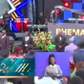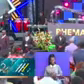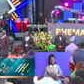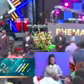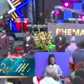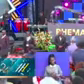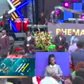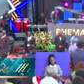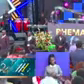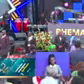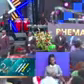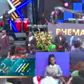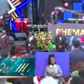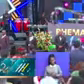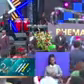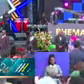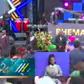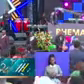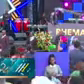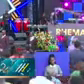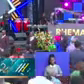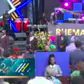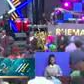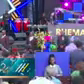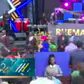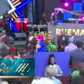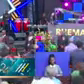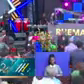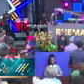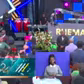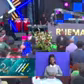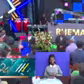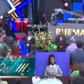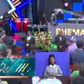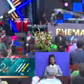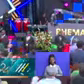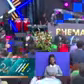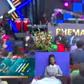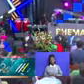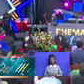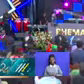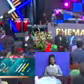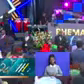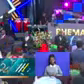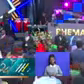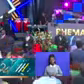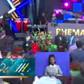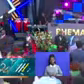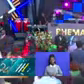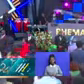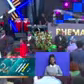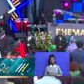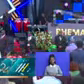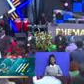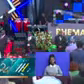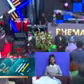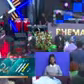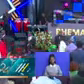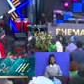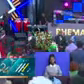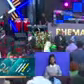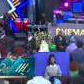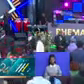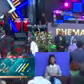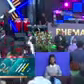up your hands open up your hands yes you are the Lord that healed me